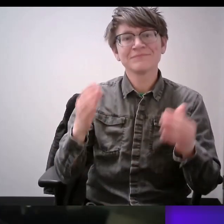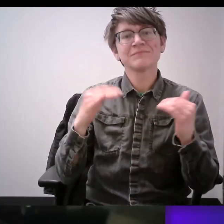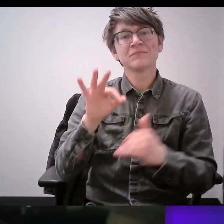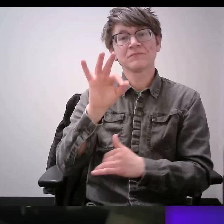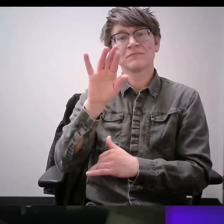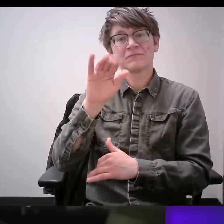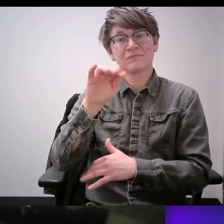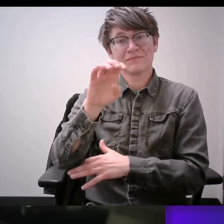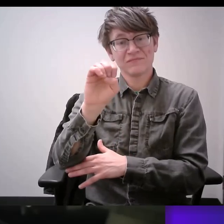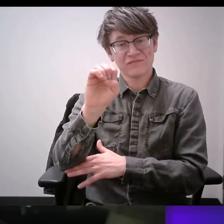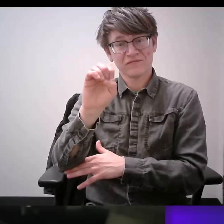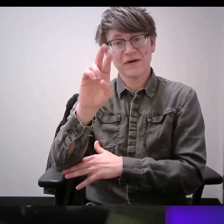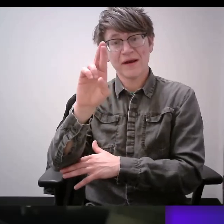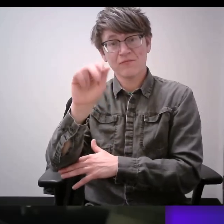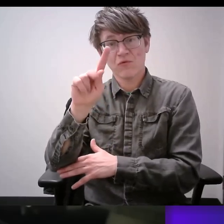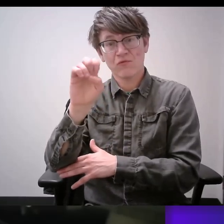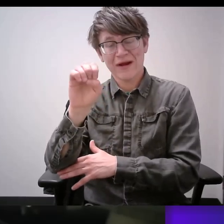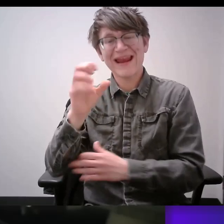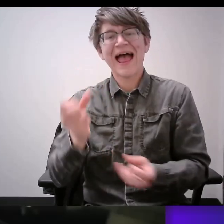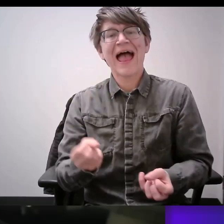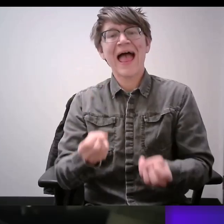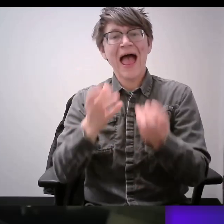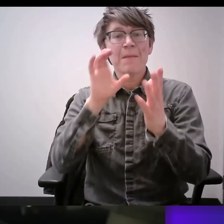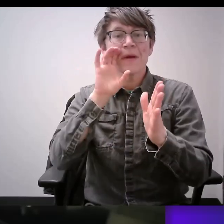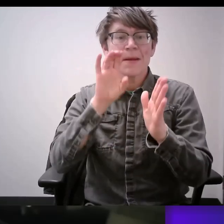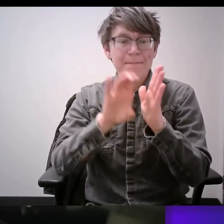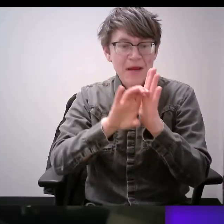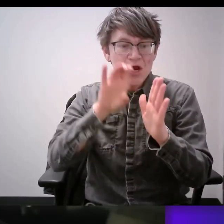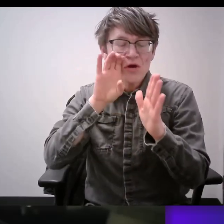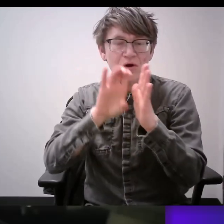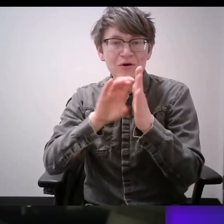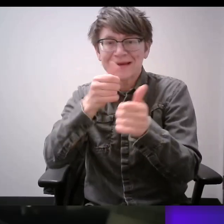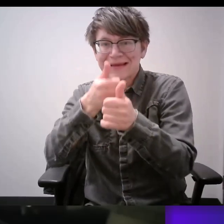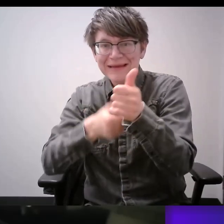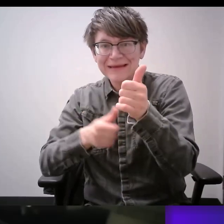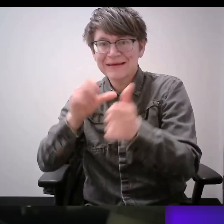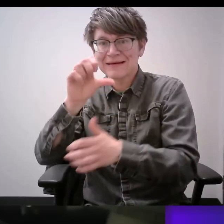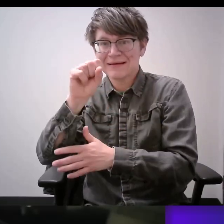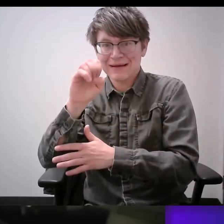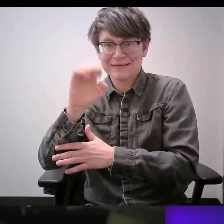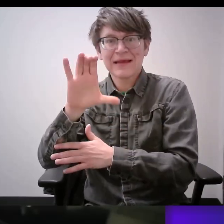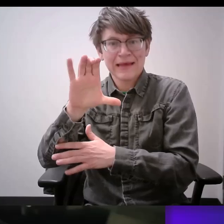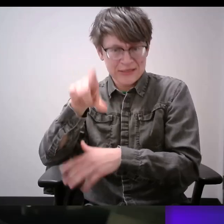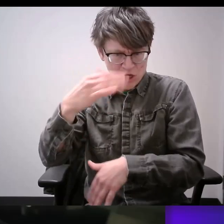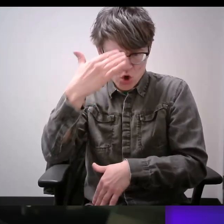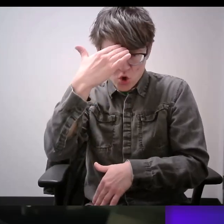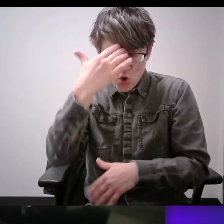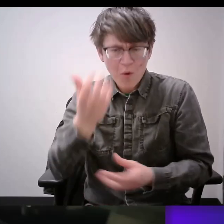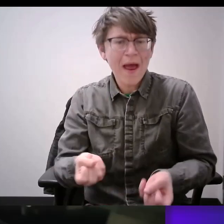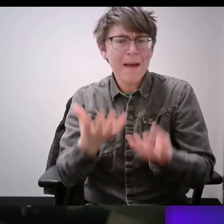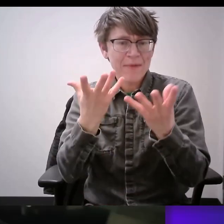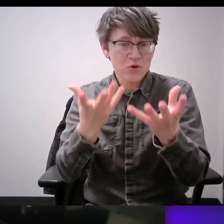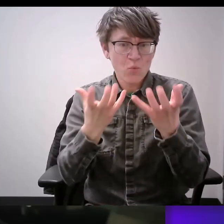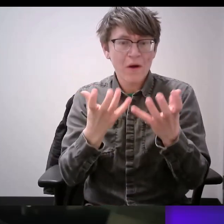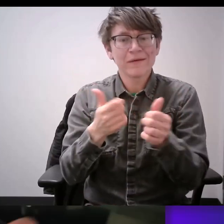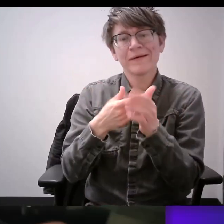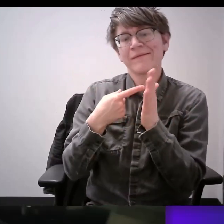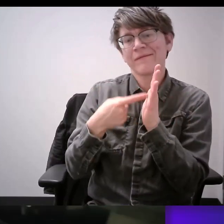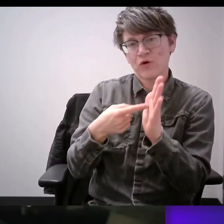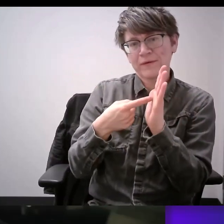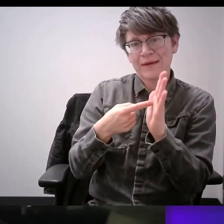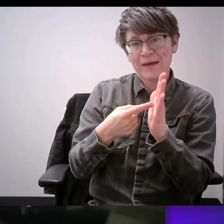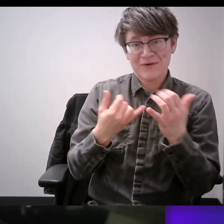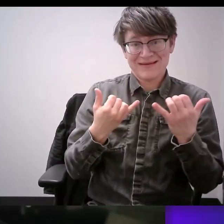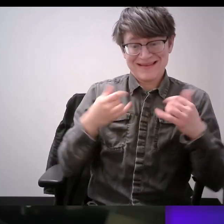Now, the only reason to think about that is you need to know how many frames to shoot to have a certain sequence in your video. So, for instance, you're